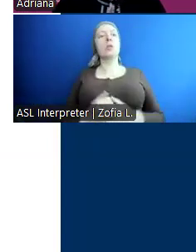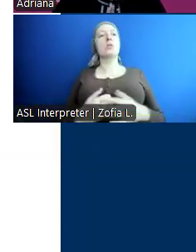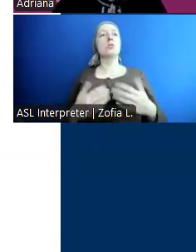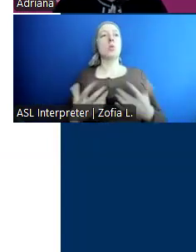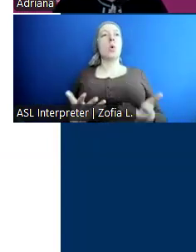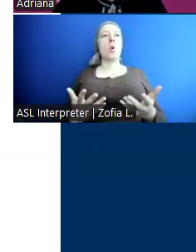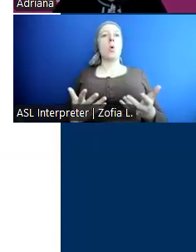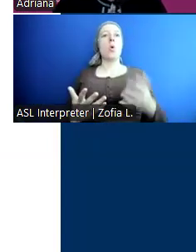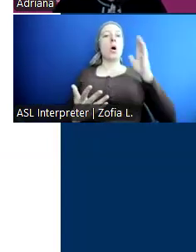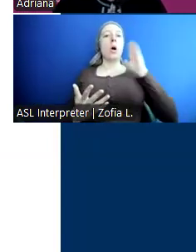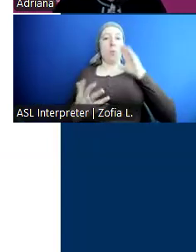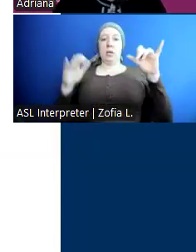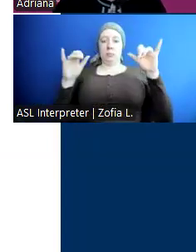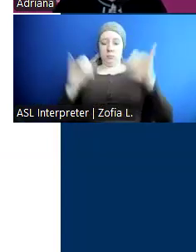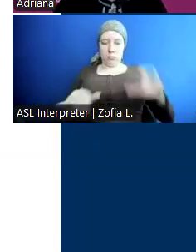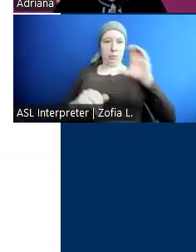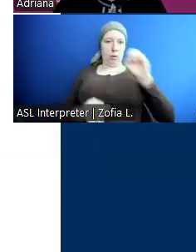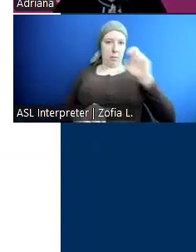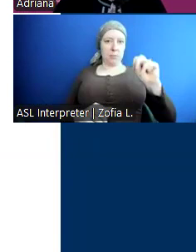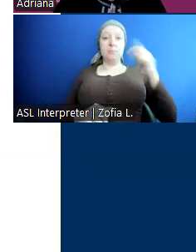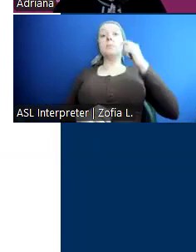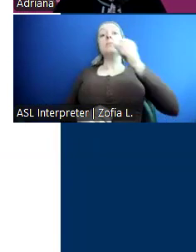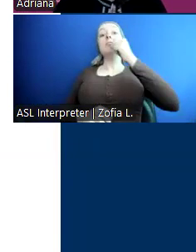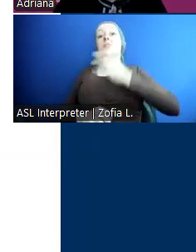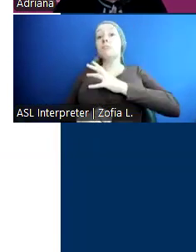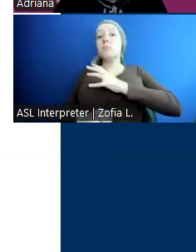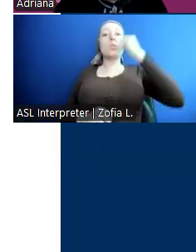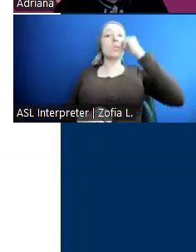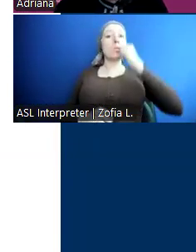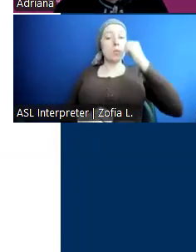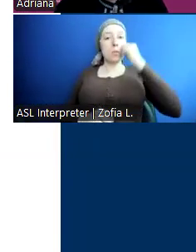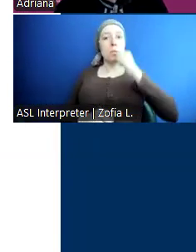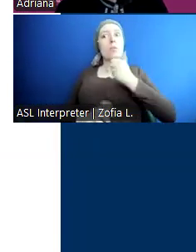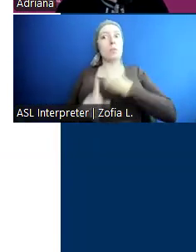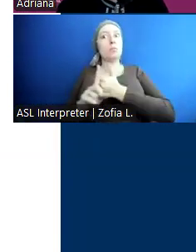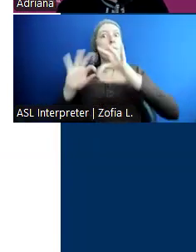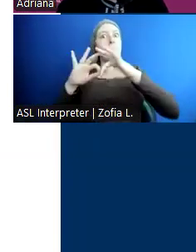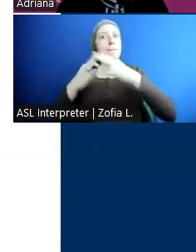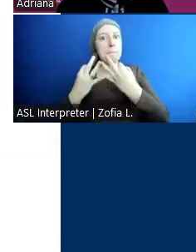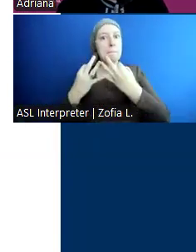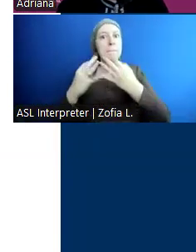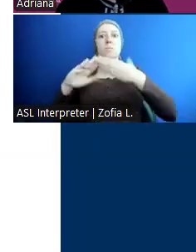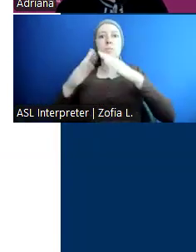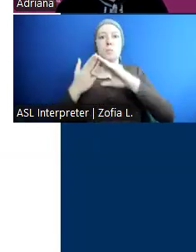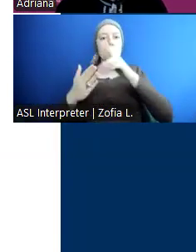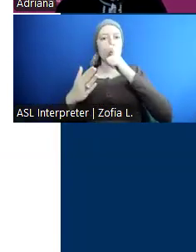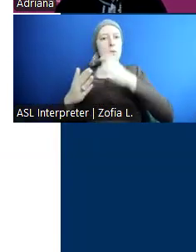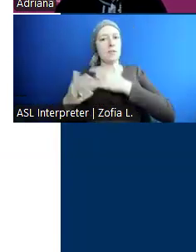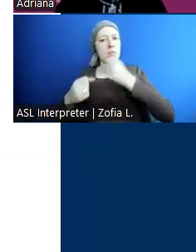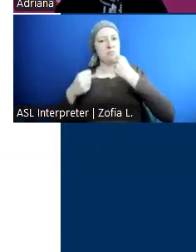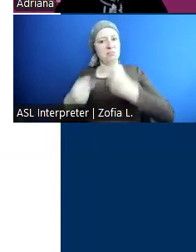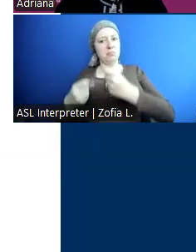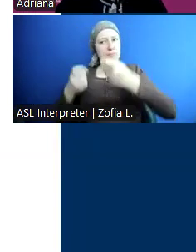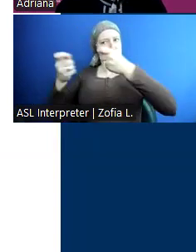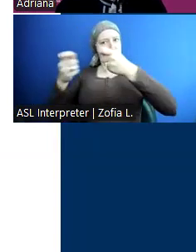it would be common, for example, for a woman or a girl who comes from a community with strong feelings towards control of